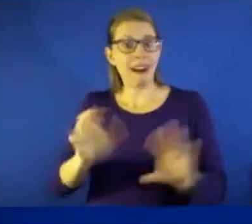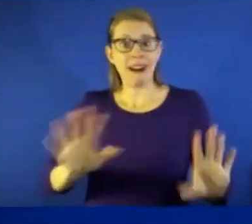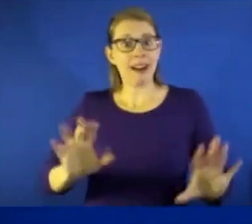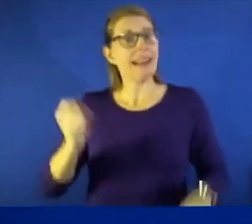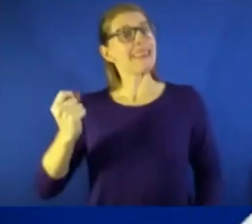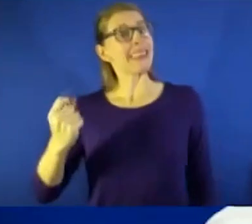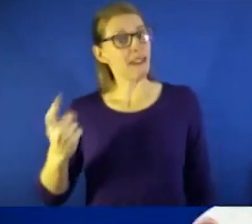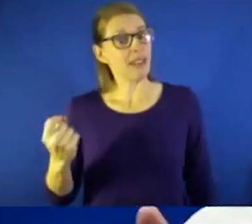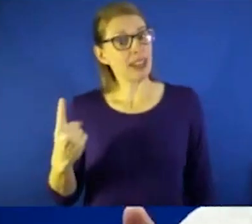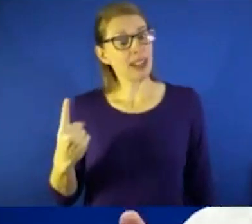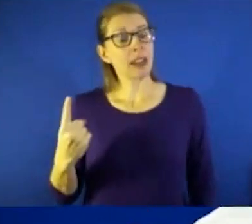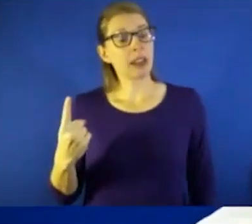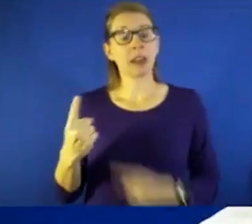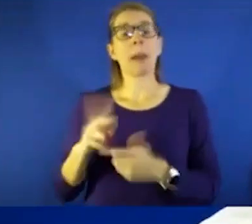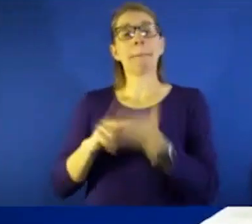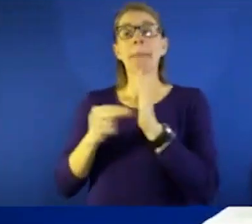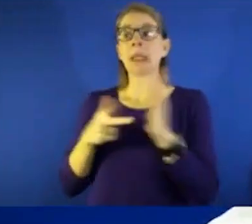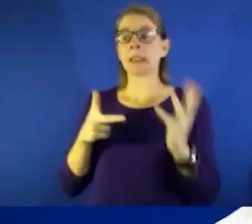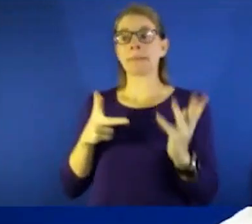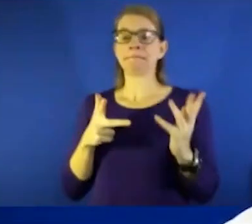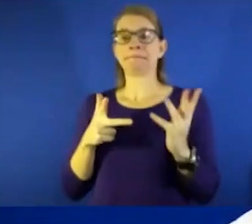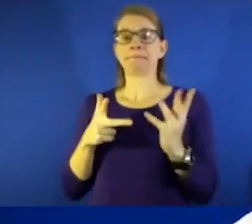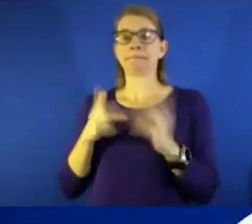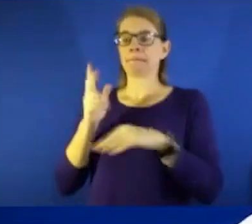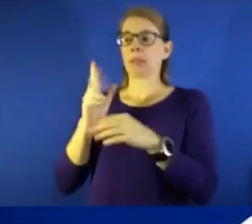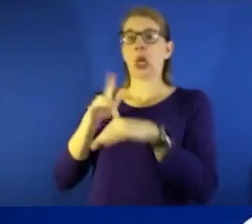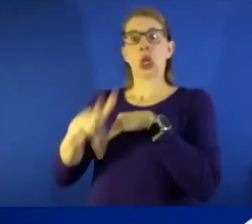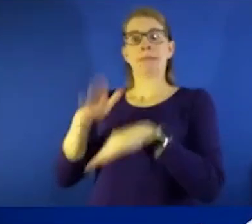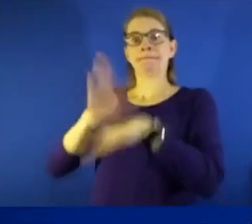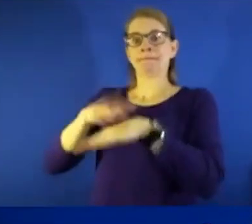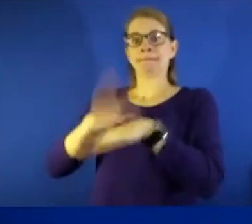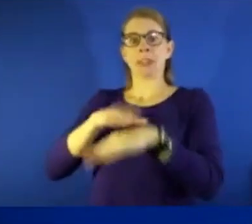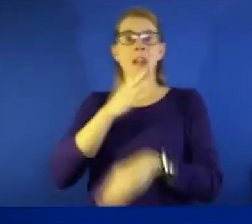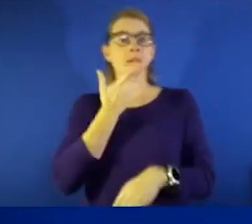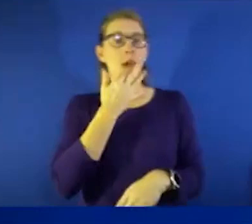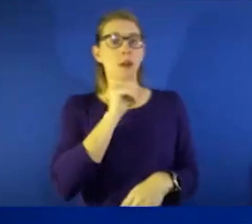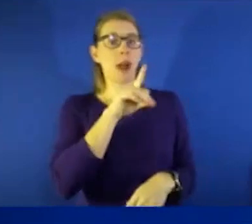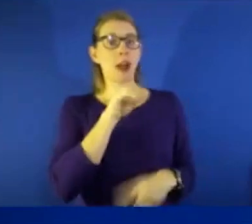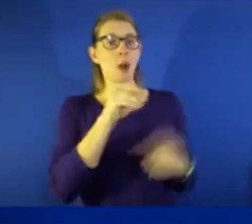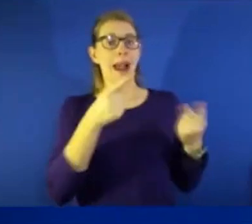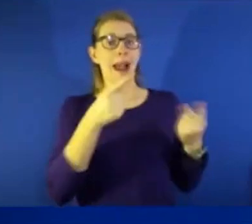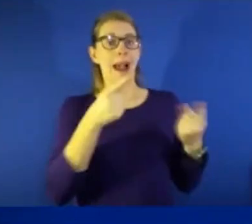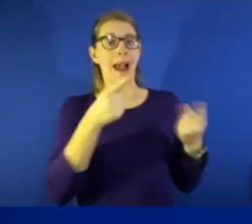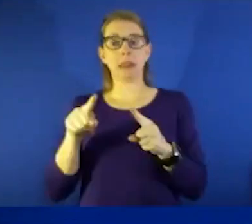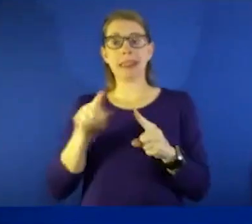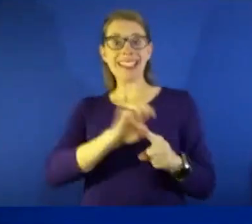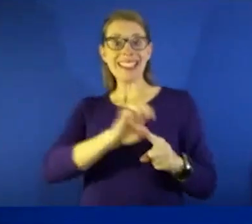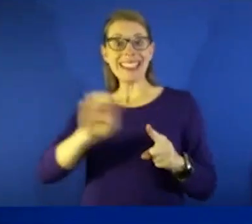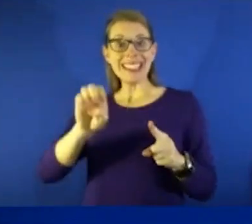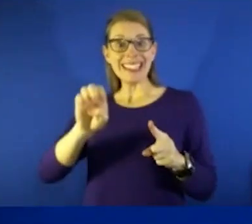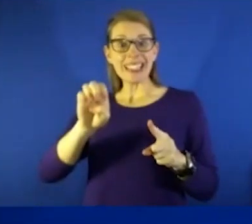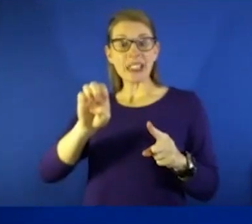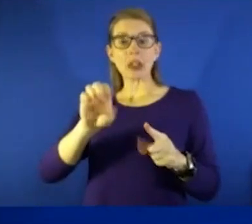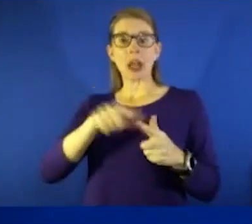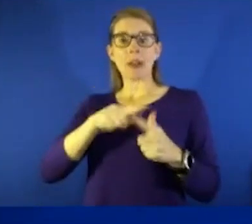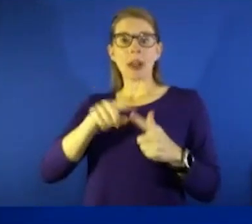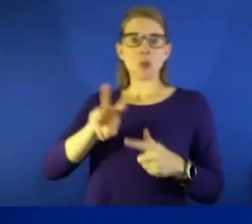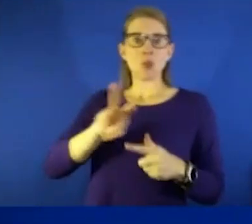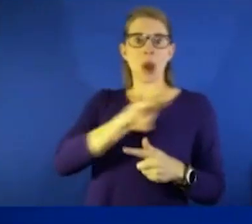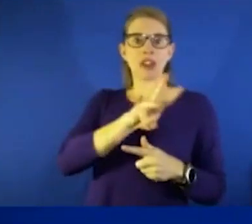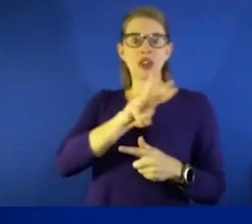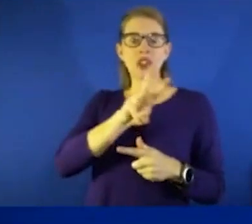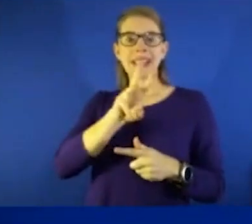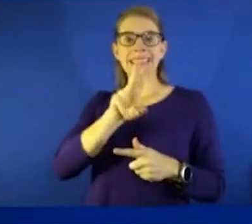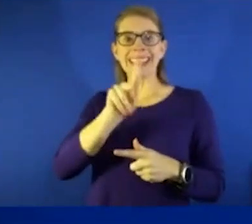indications that the things we're seeing in Colorado are seeping into eastern Colorado and then into early western Kansas. So